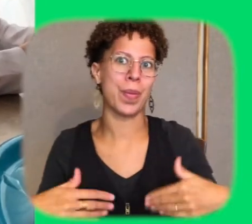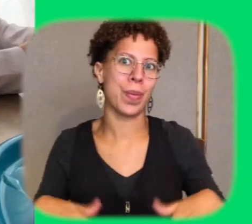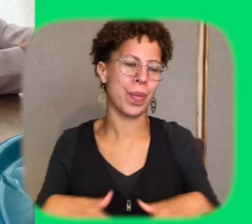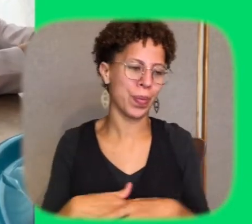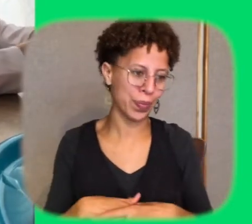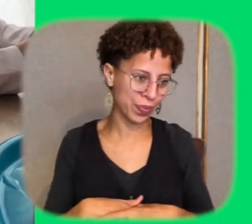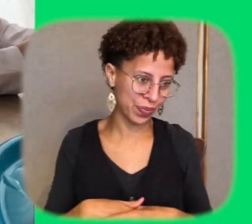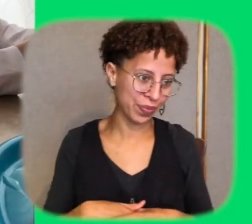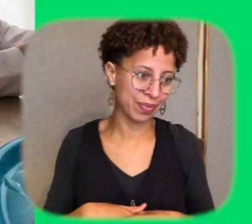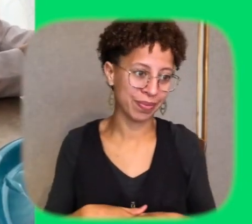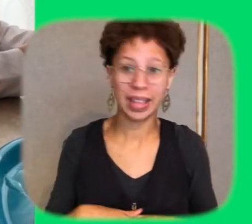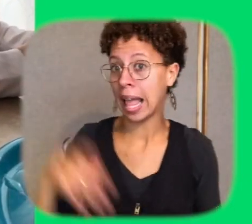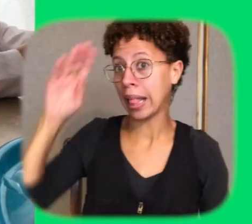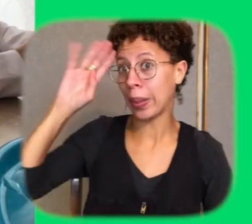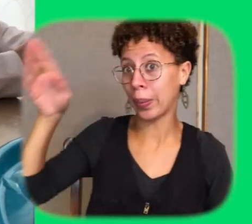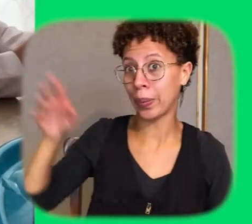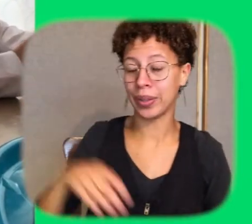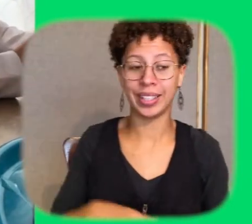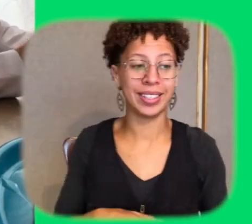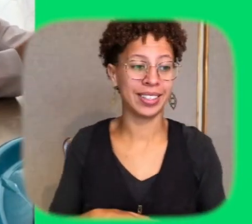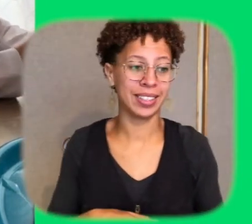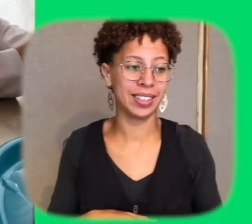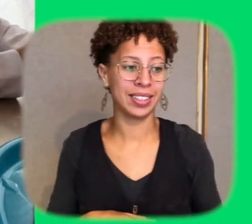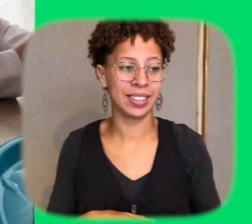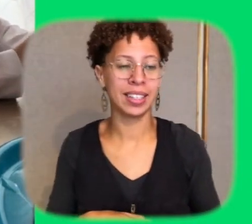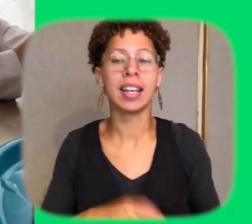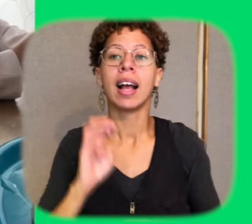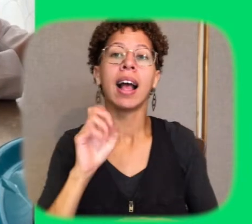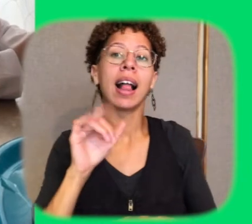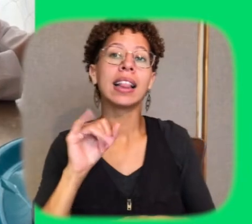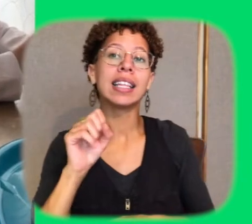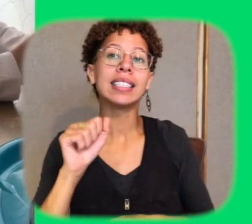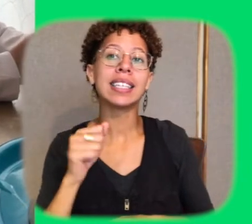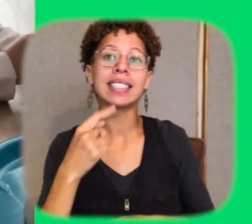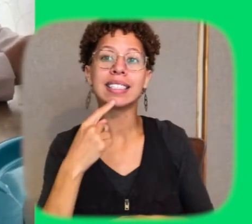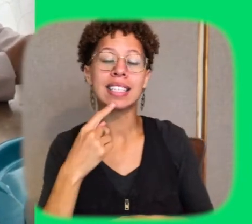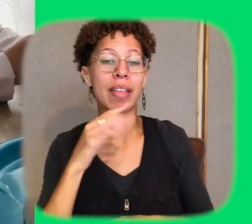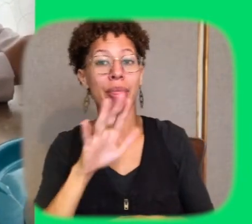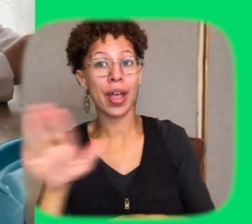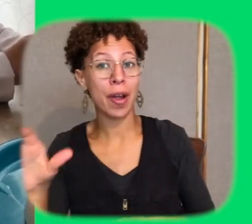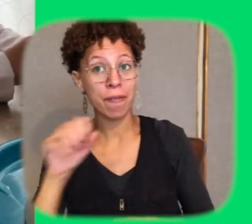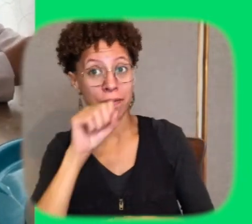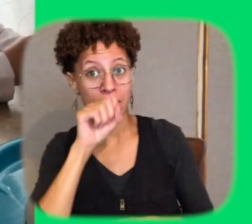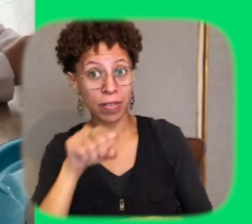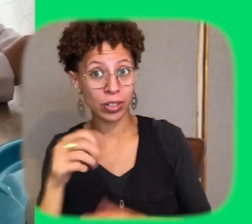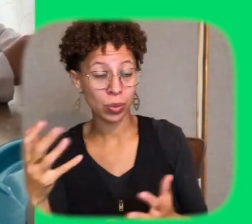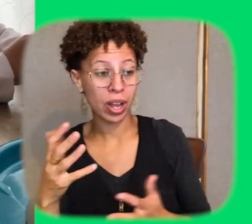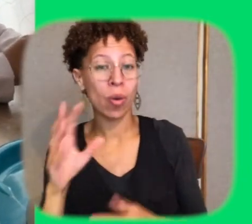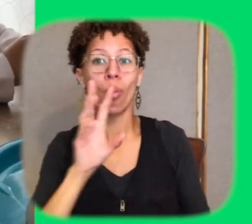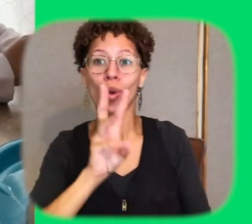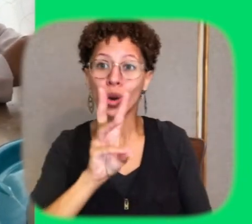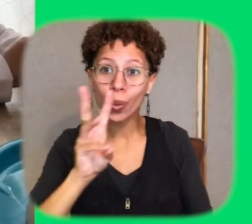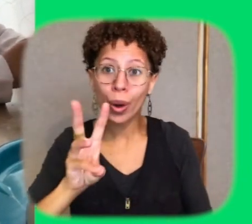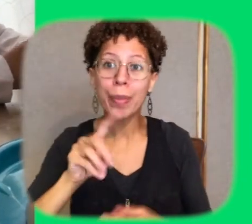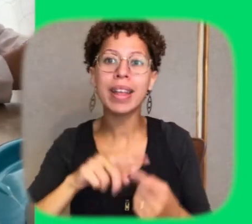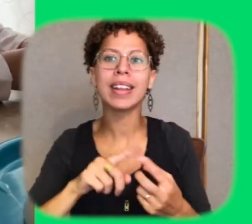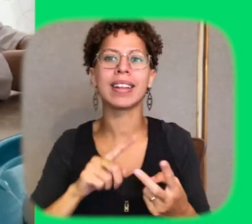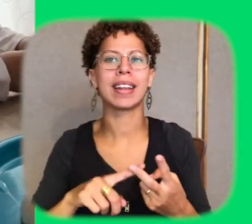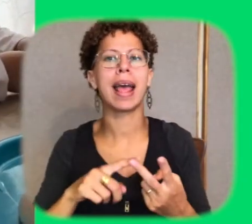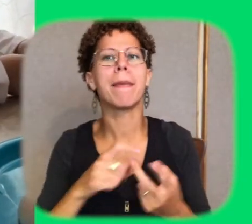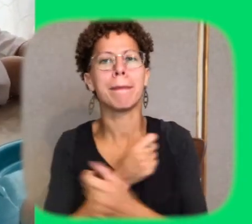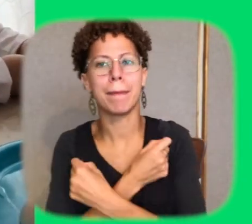Hi. And Elisa says that the favorites in their place are Wonder Woman and Batman.